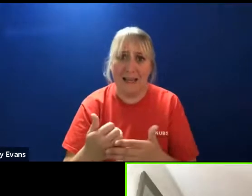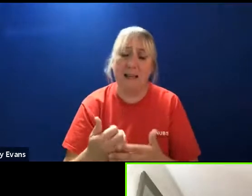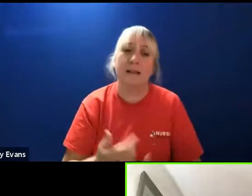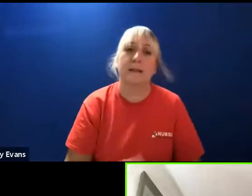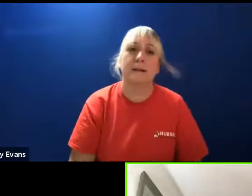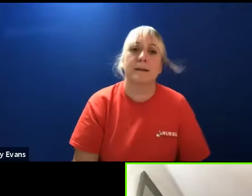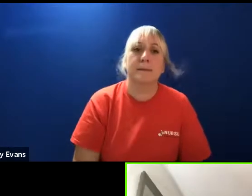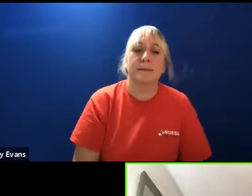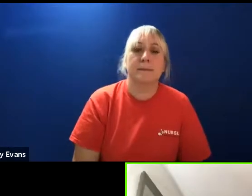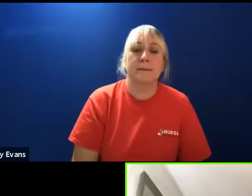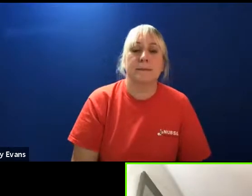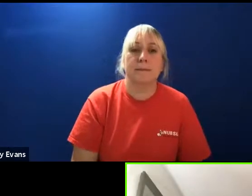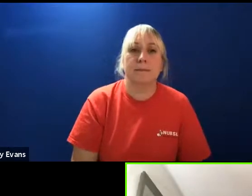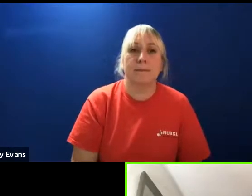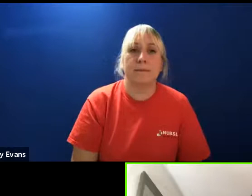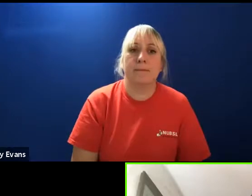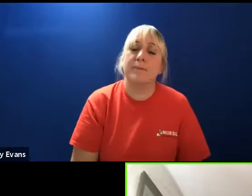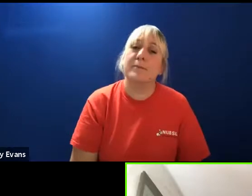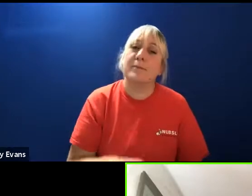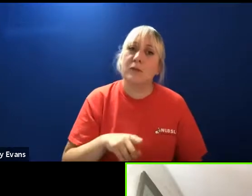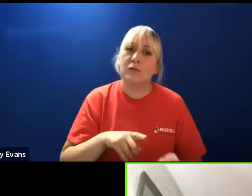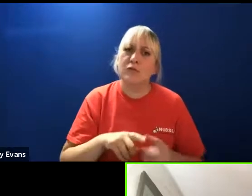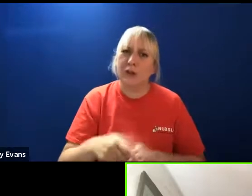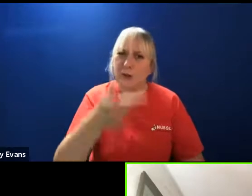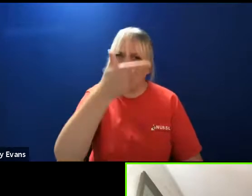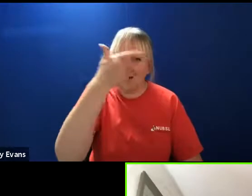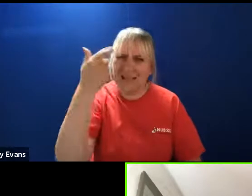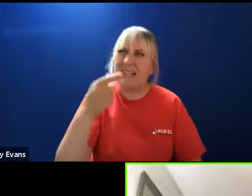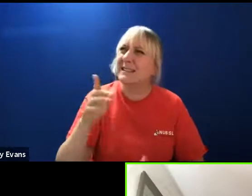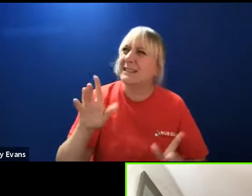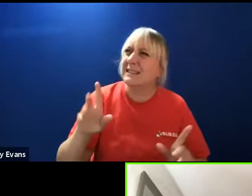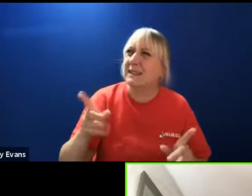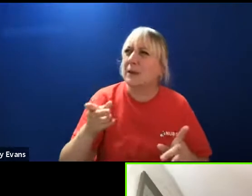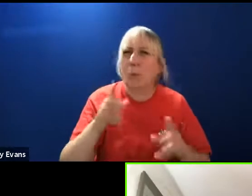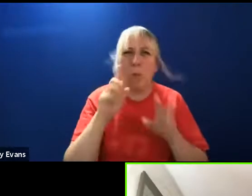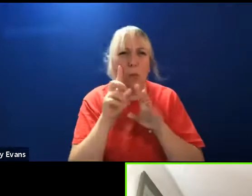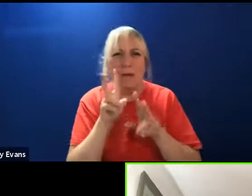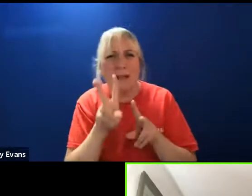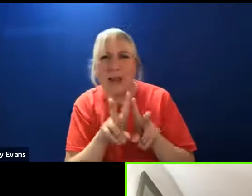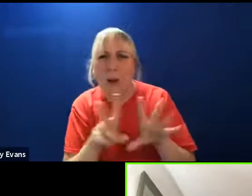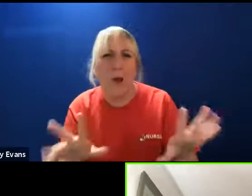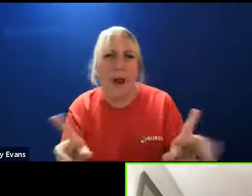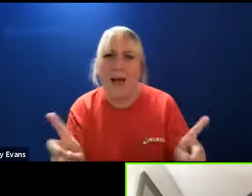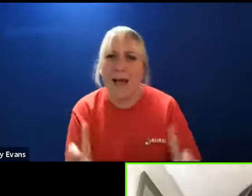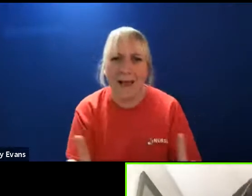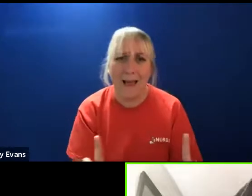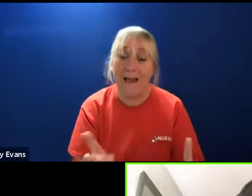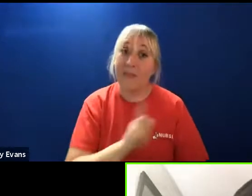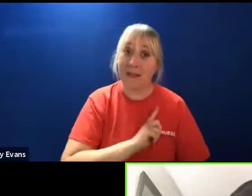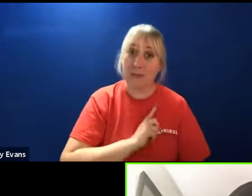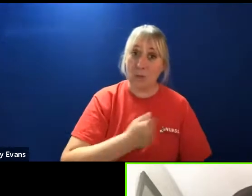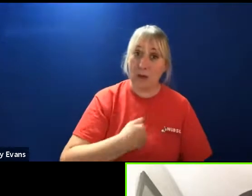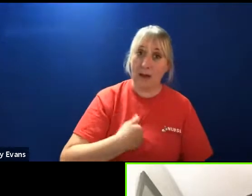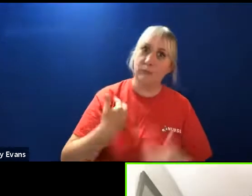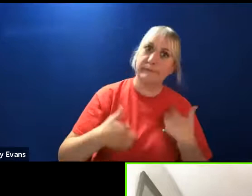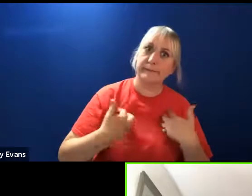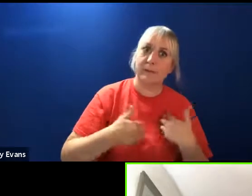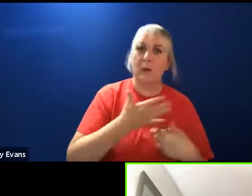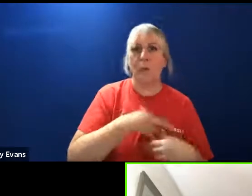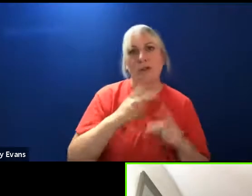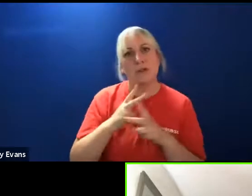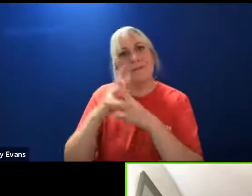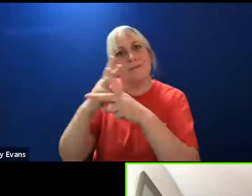in is understanding what that is really like. What does that look and feel like? So I was part of that 2018